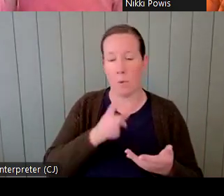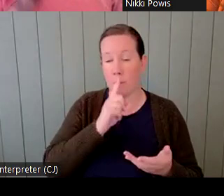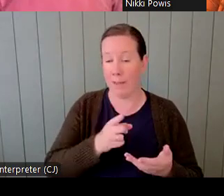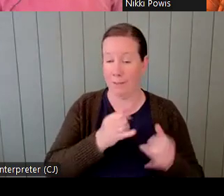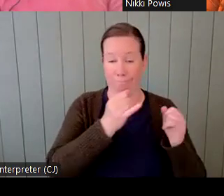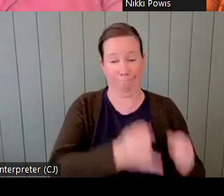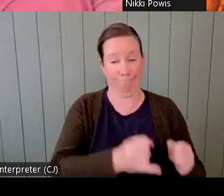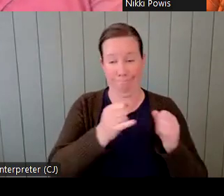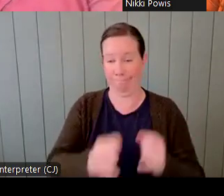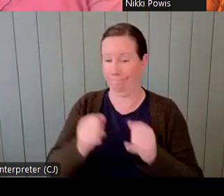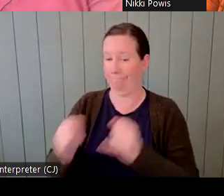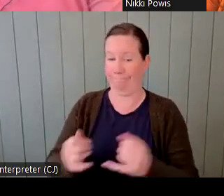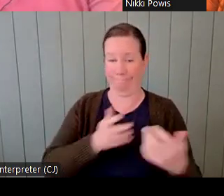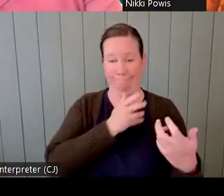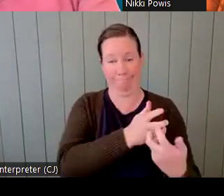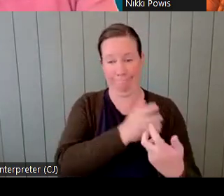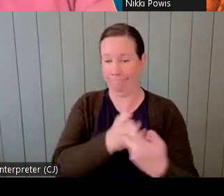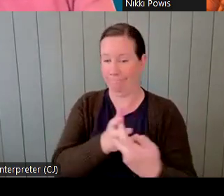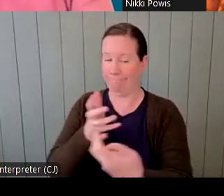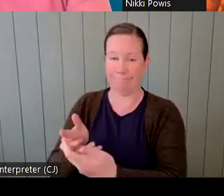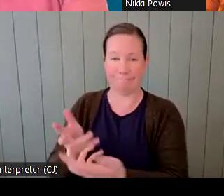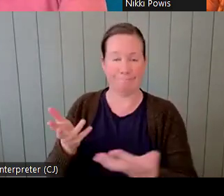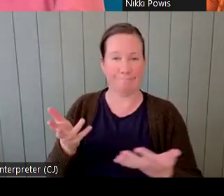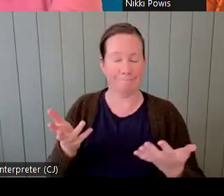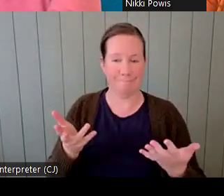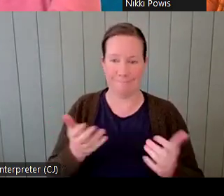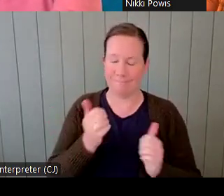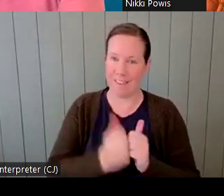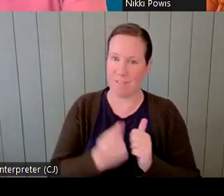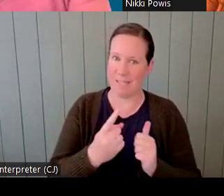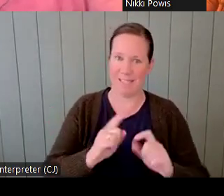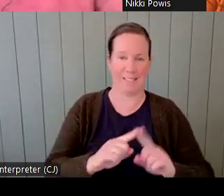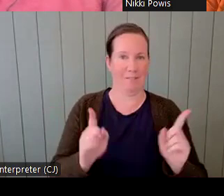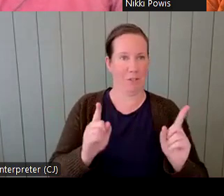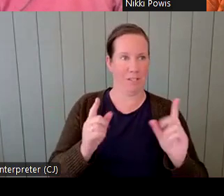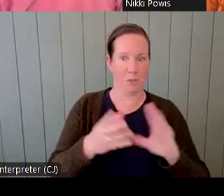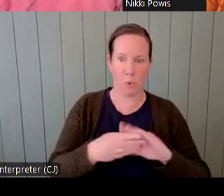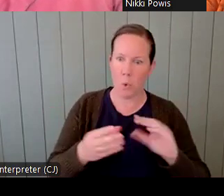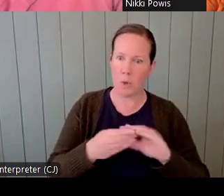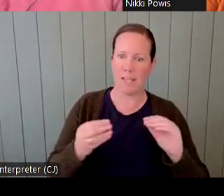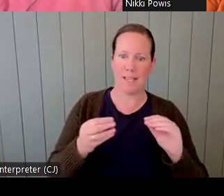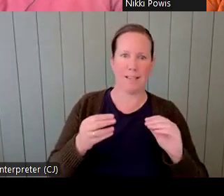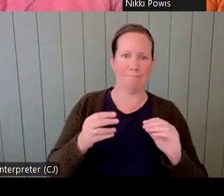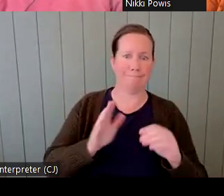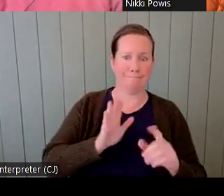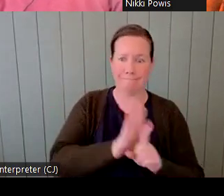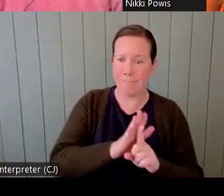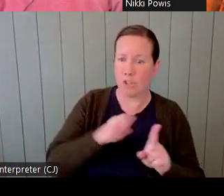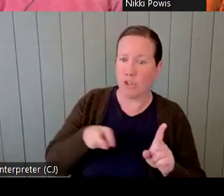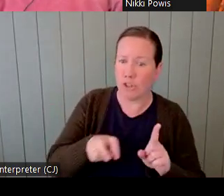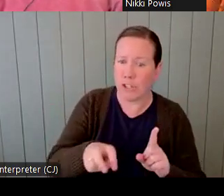individualized. Everybody's different. Everybody has a different story, a different journey, a different industry. They're at a different